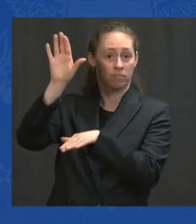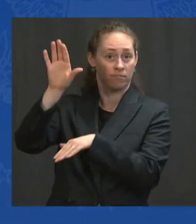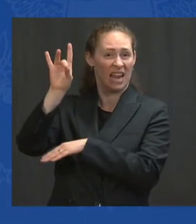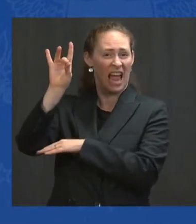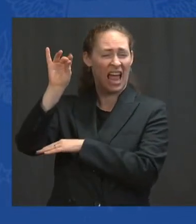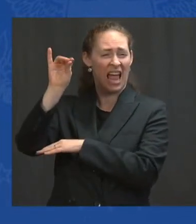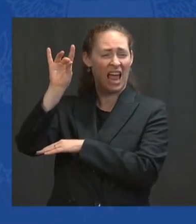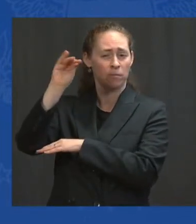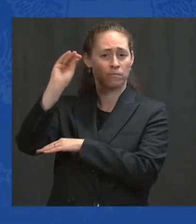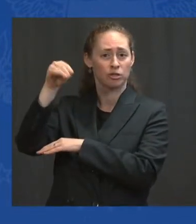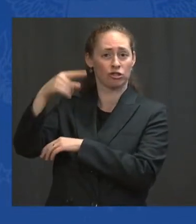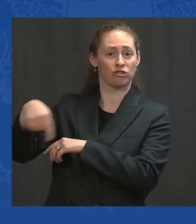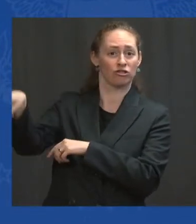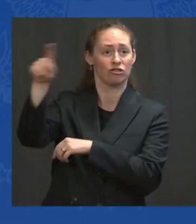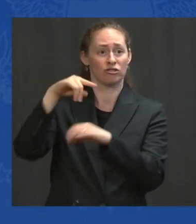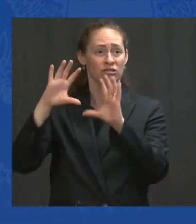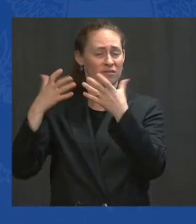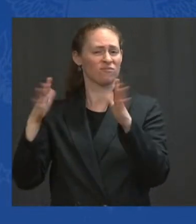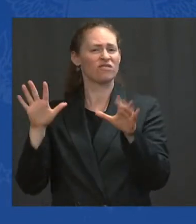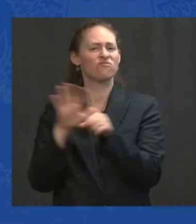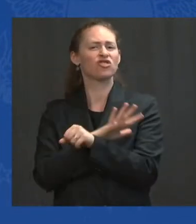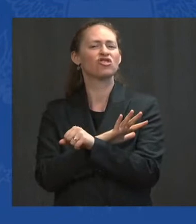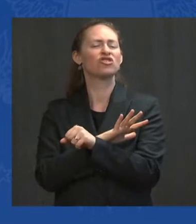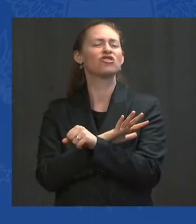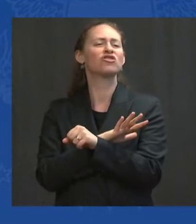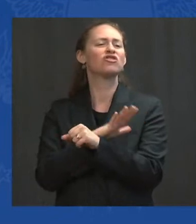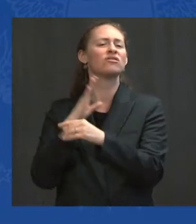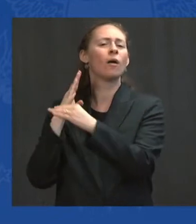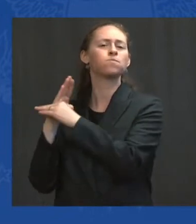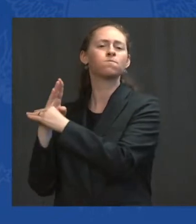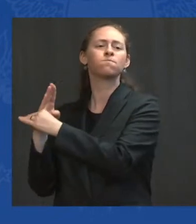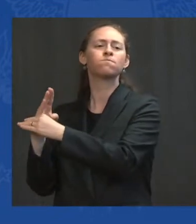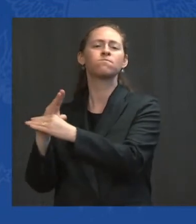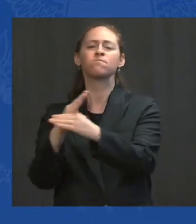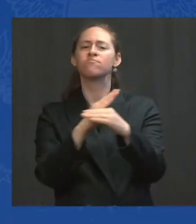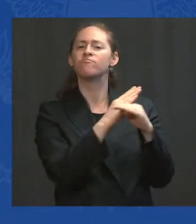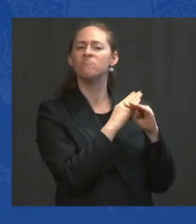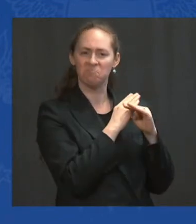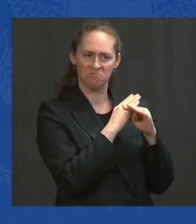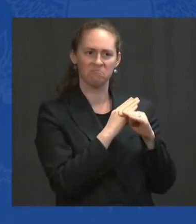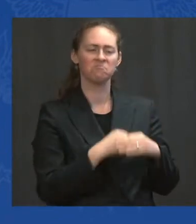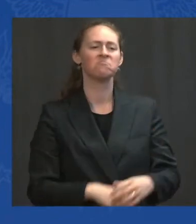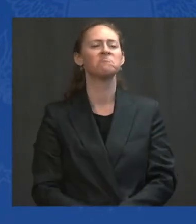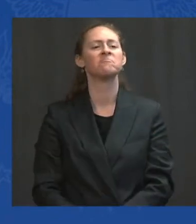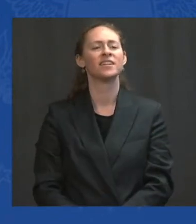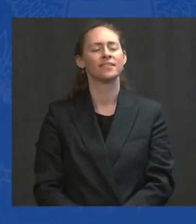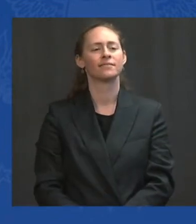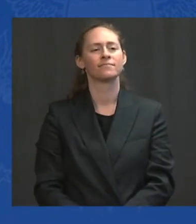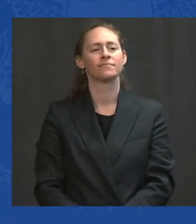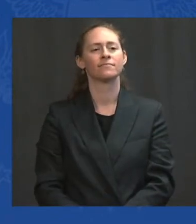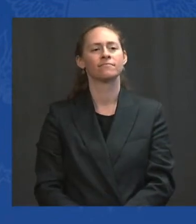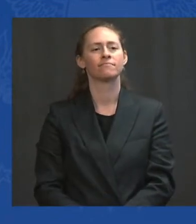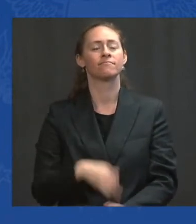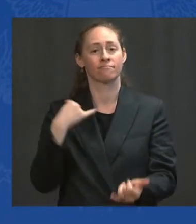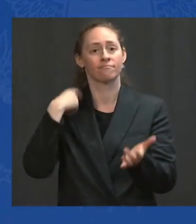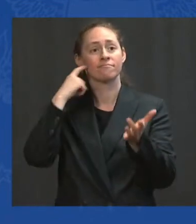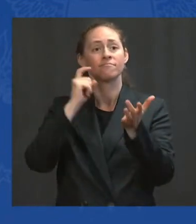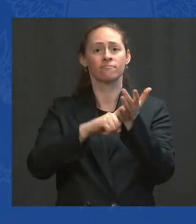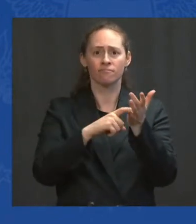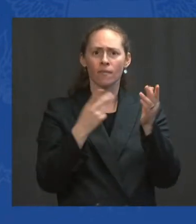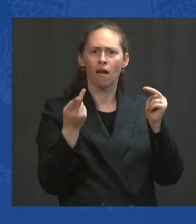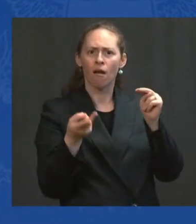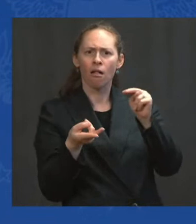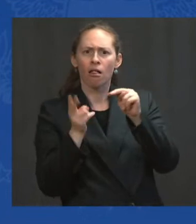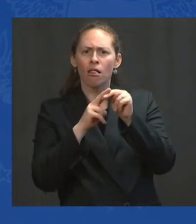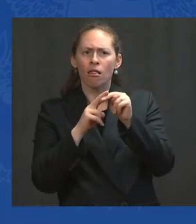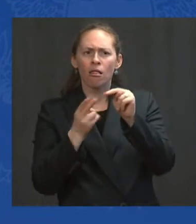risk. So despite a potential increase in the number of cases, there will likely be fewer